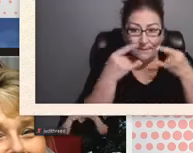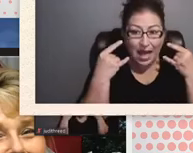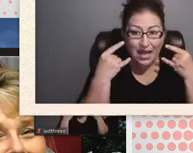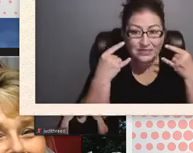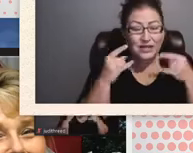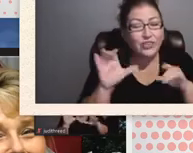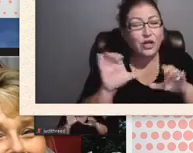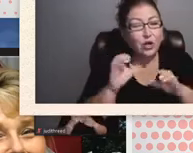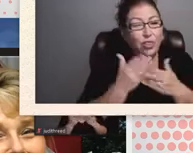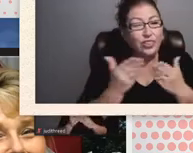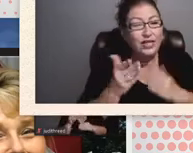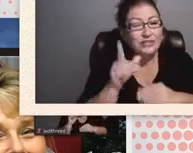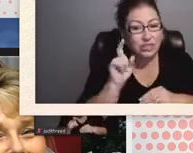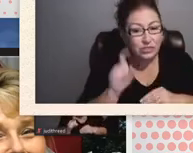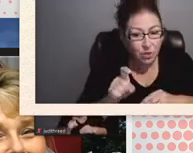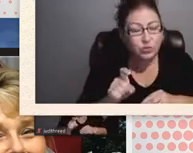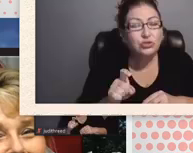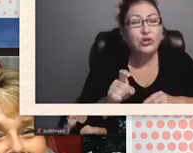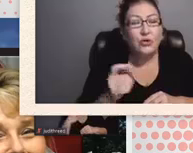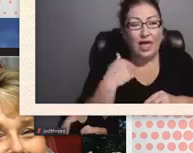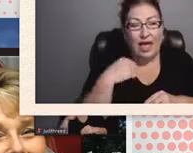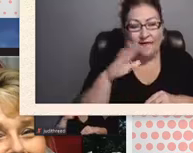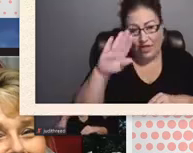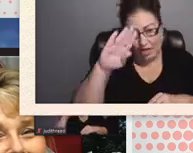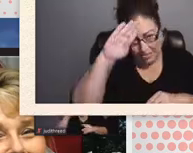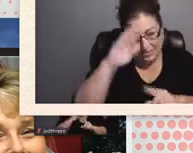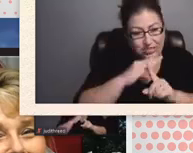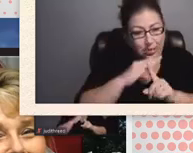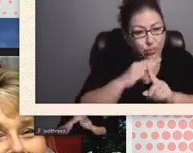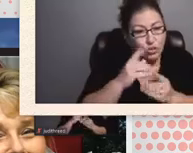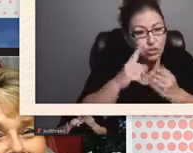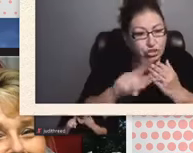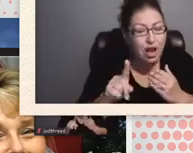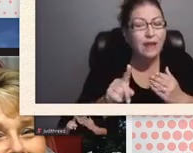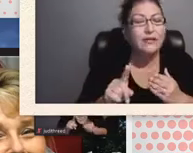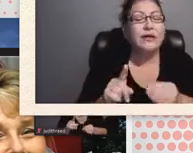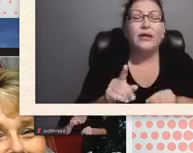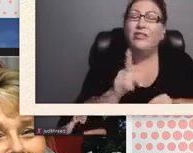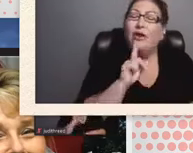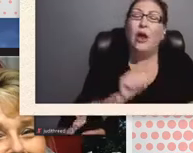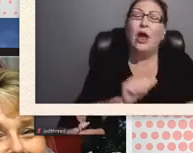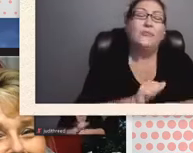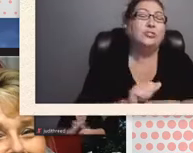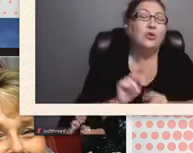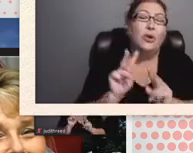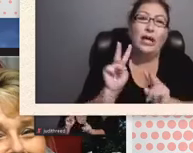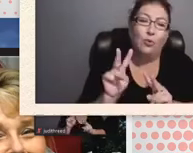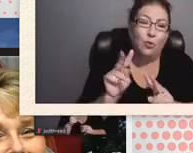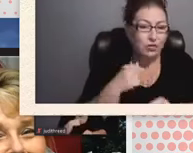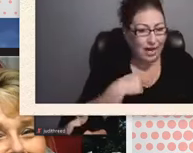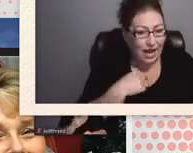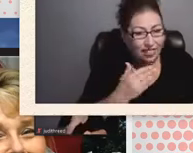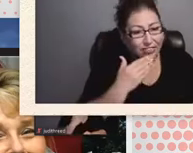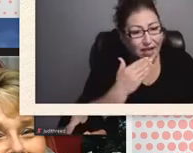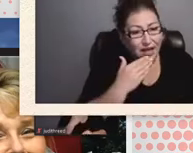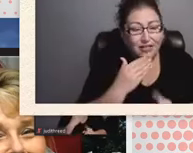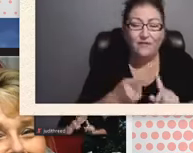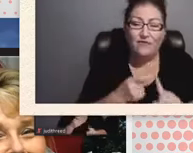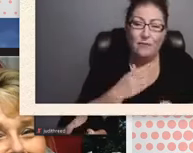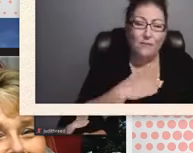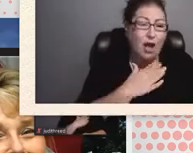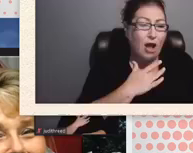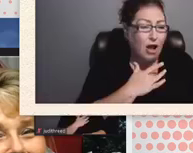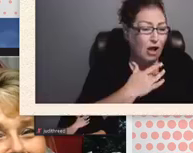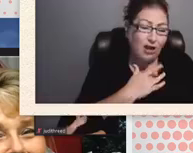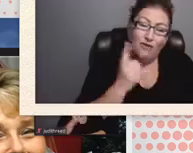they're supposed to do. They have their temperatures taken. They're absolute heroes, and I thank them from the bottom of my heart for all